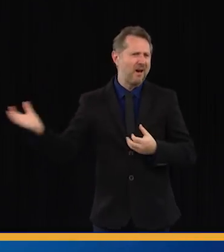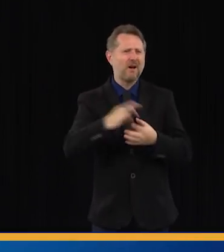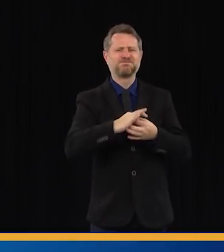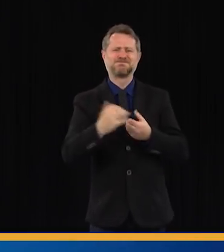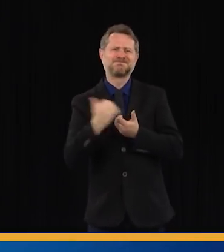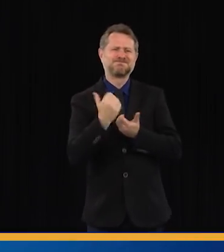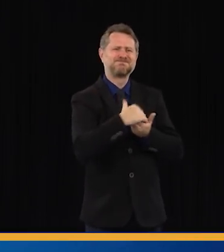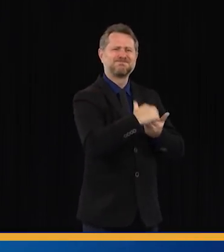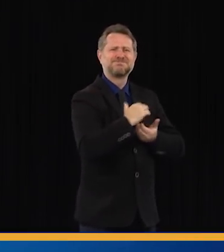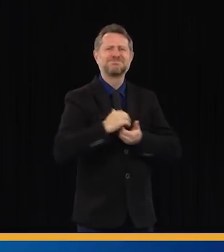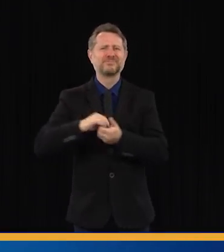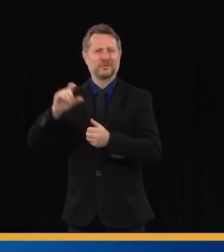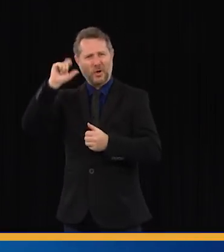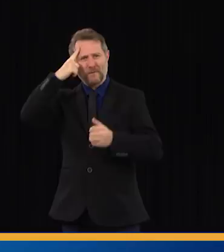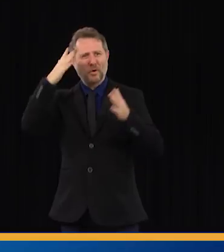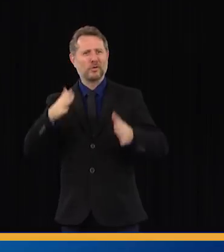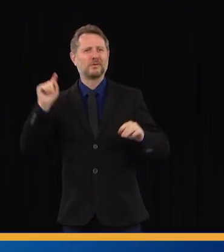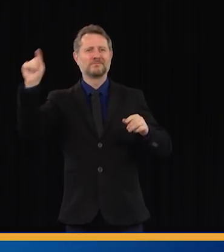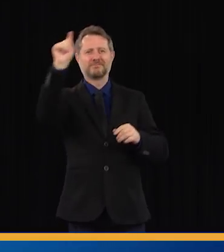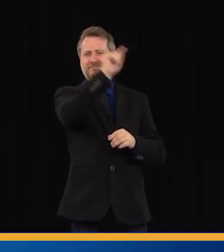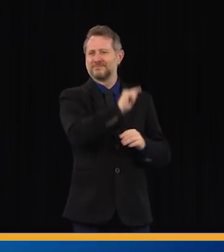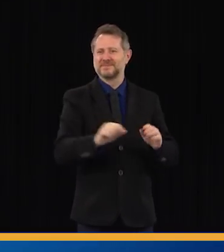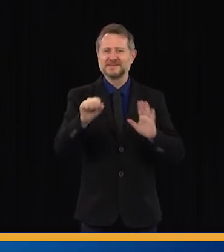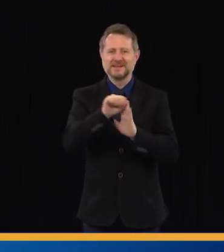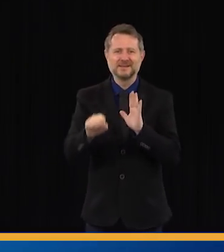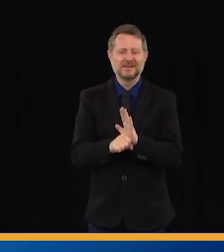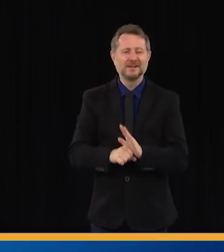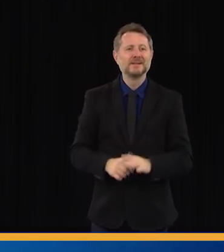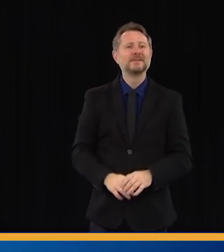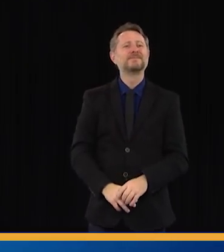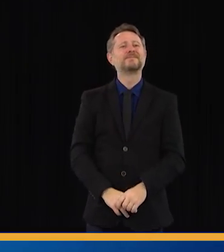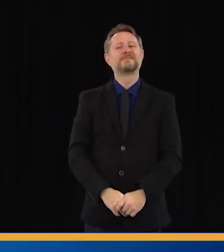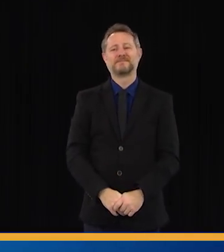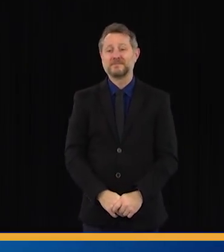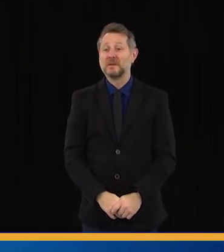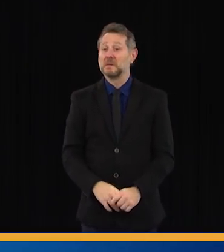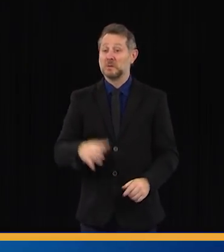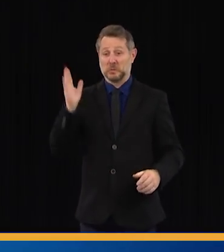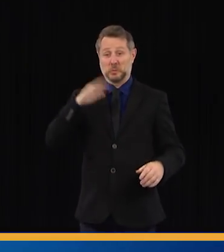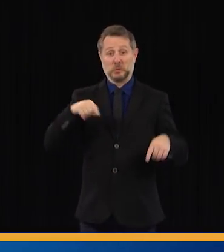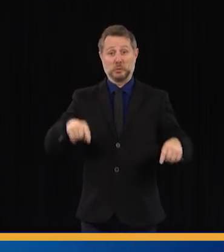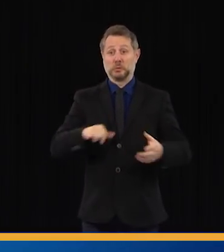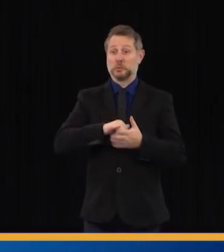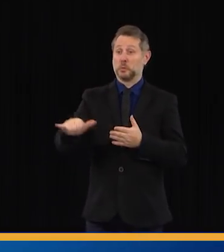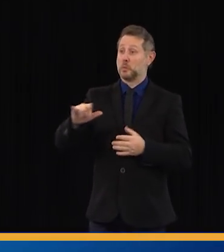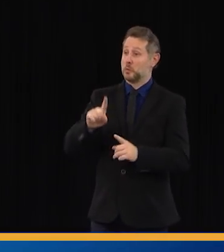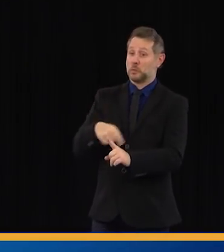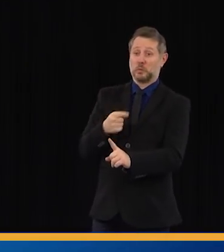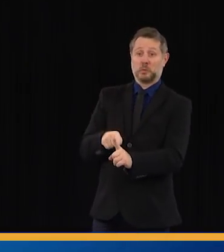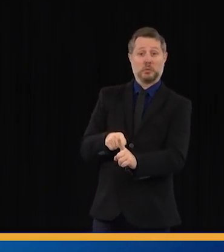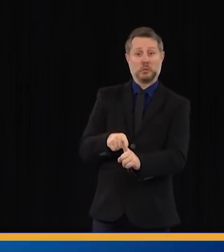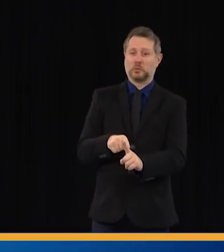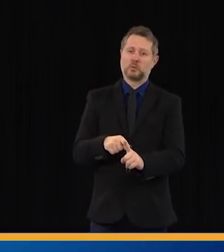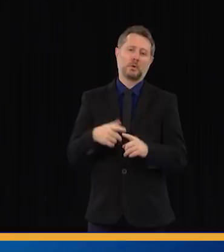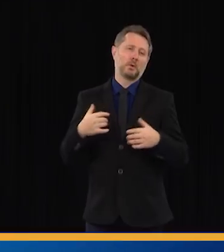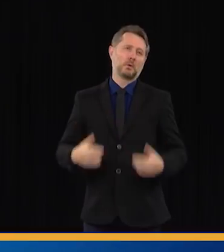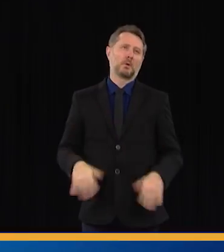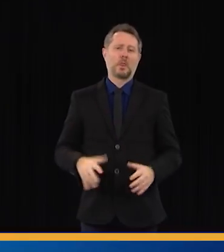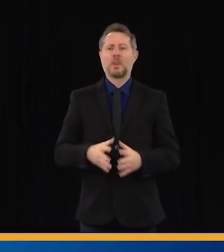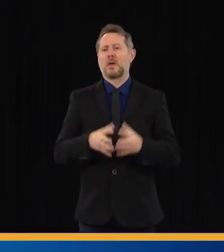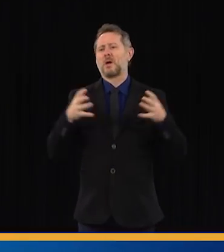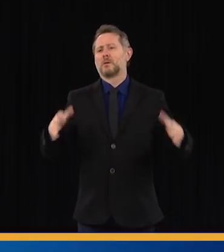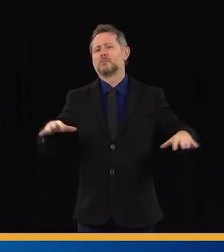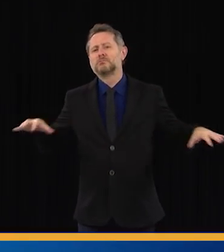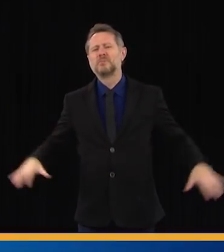matters. I want to make sure that I can say to the people of this state, we did everything